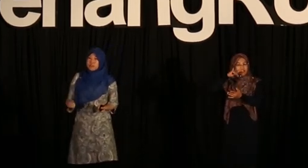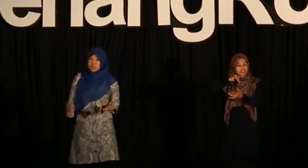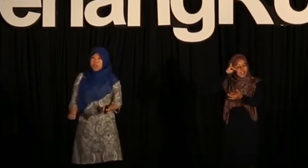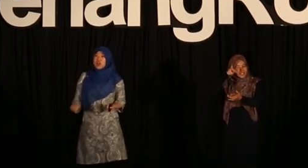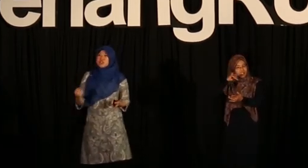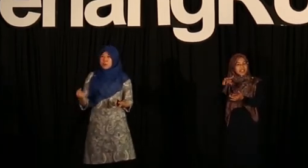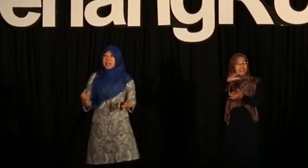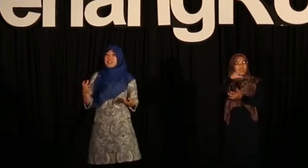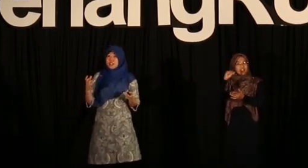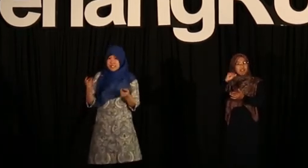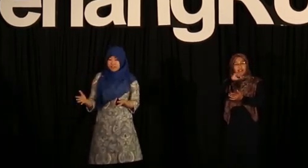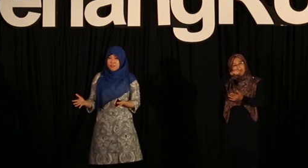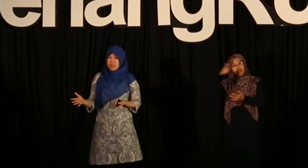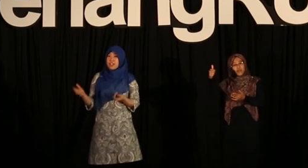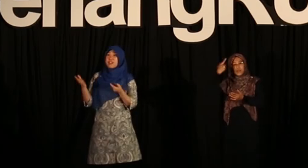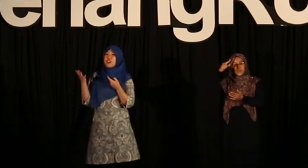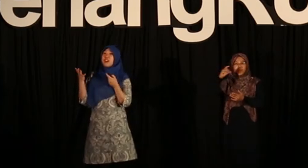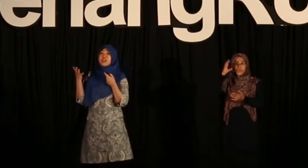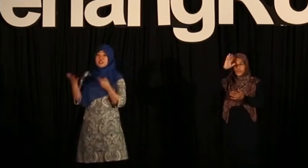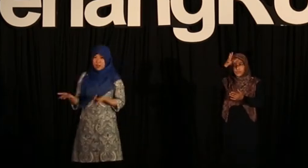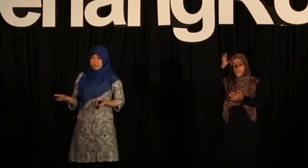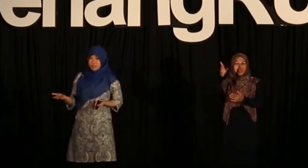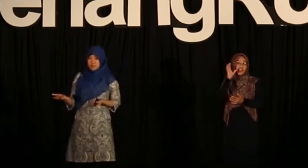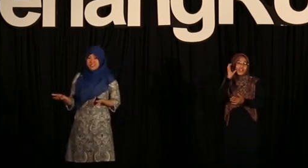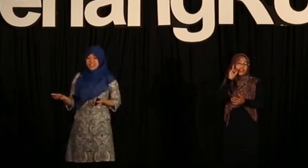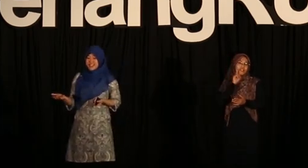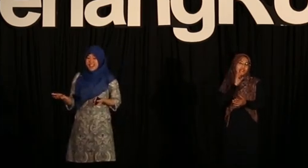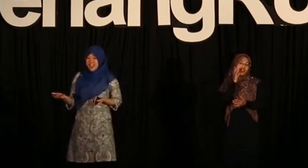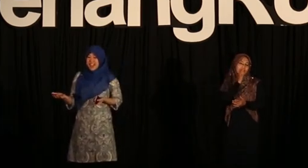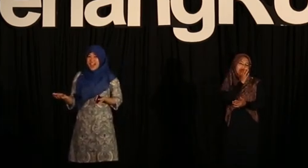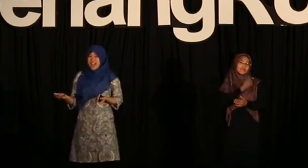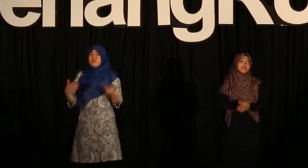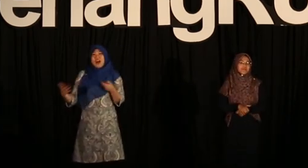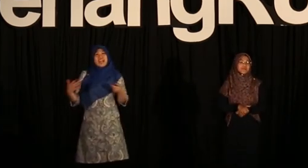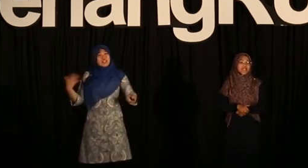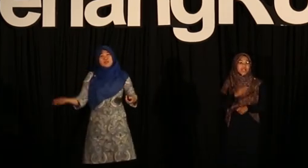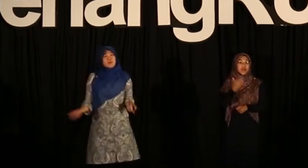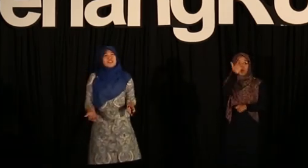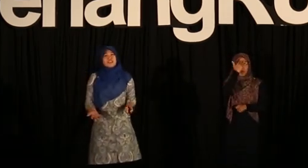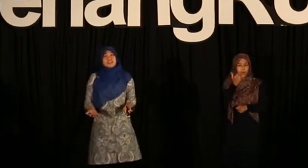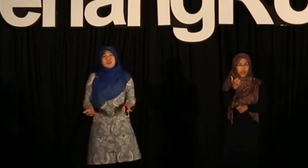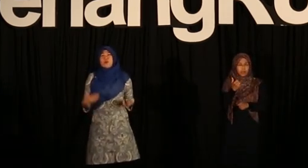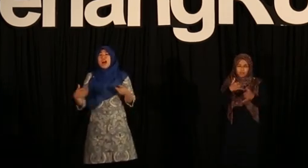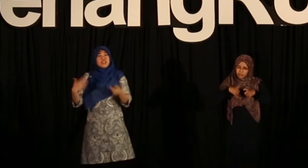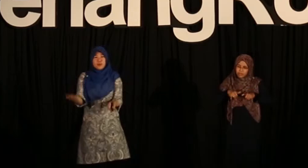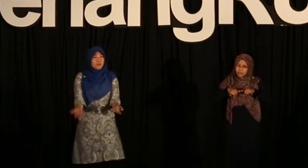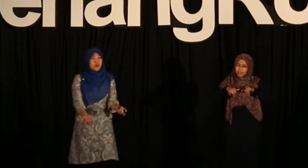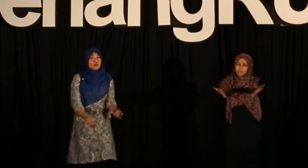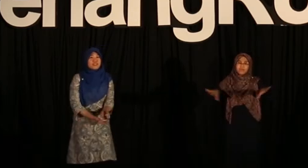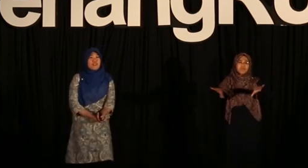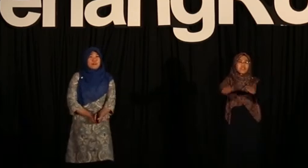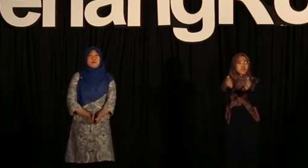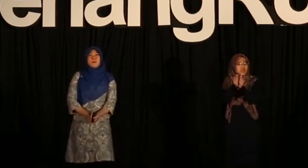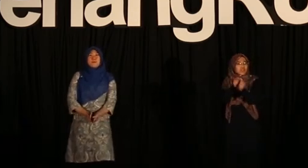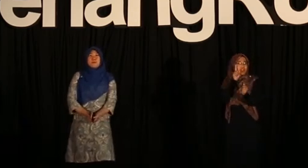together with me to create their deaf cafe in their respective countries. and why I keep doing this. Why do I work